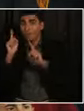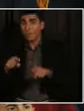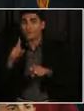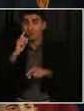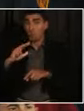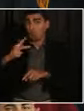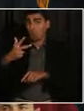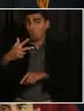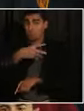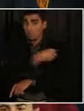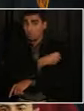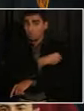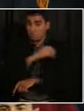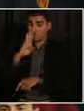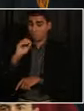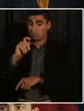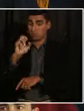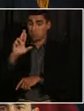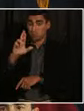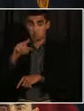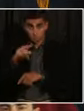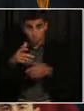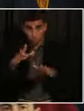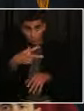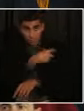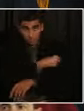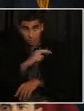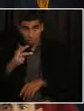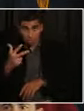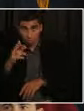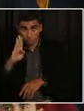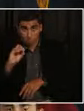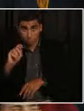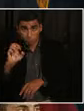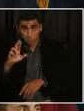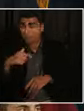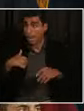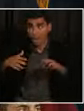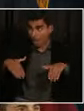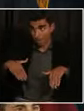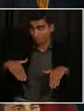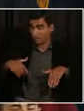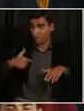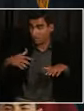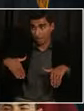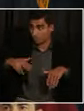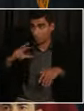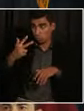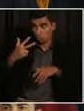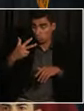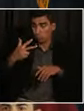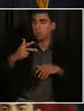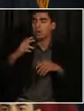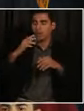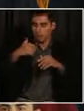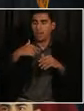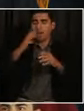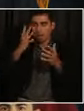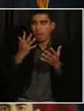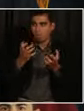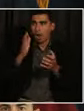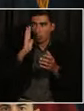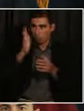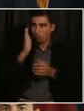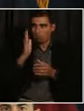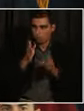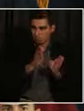yourself received the booster? I haven't, but I plan to. I encourage, really at this point, I